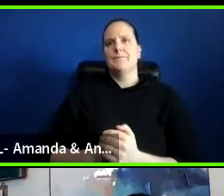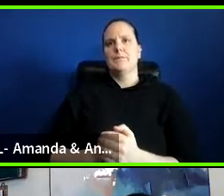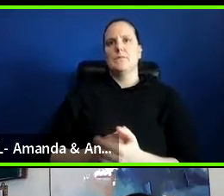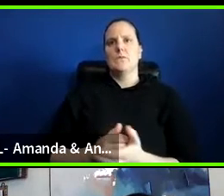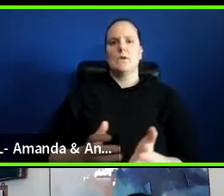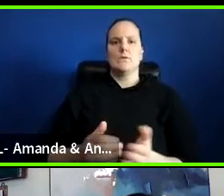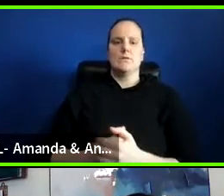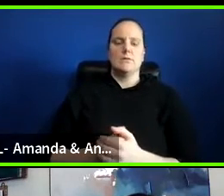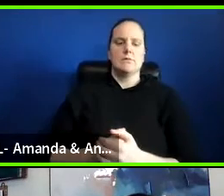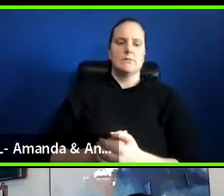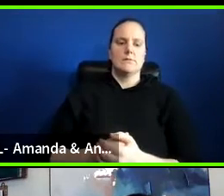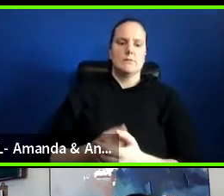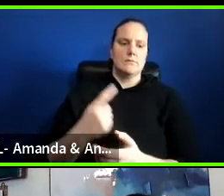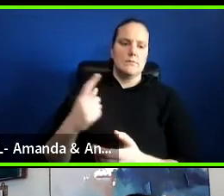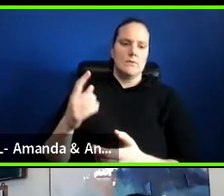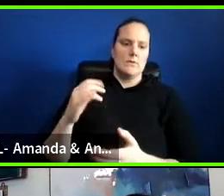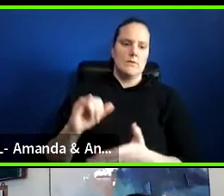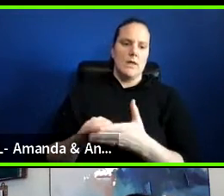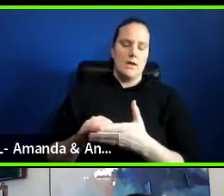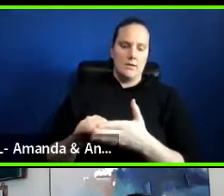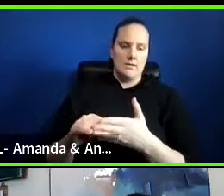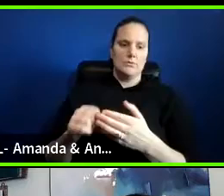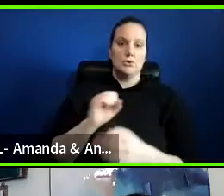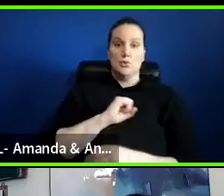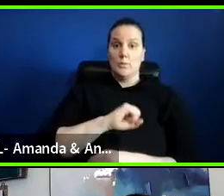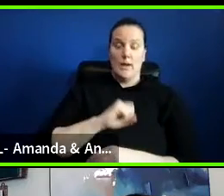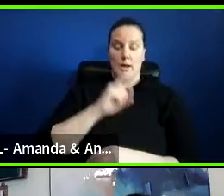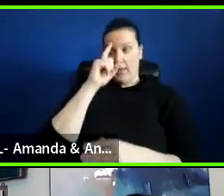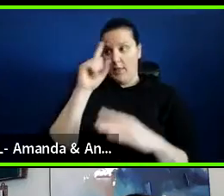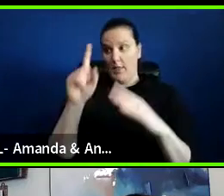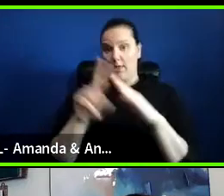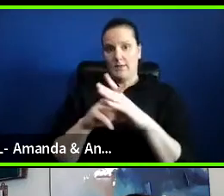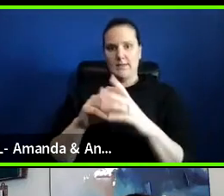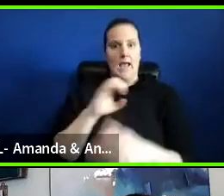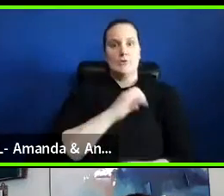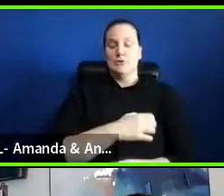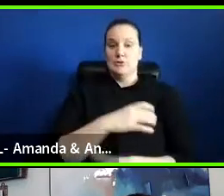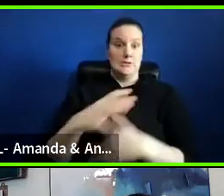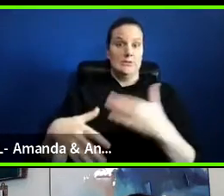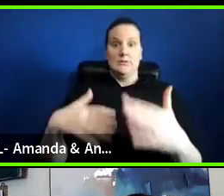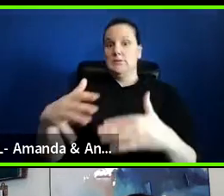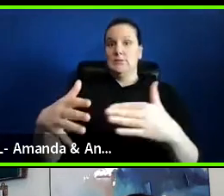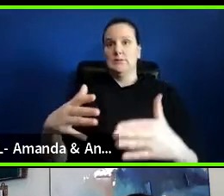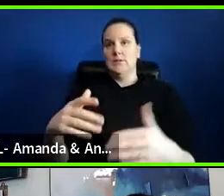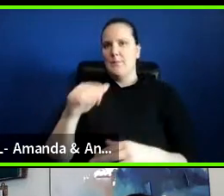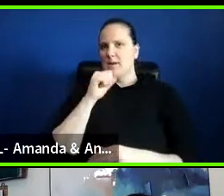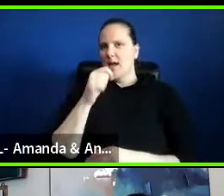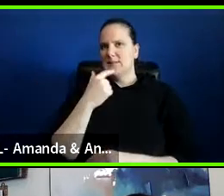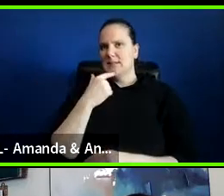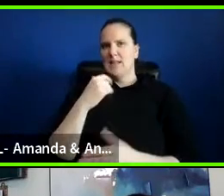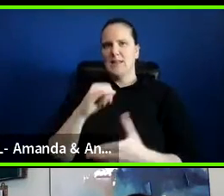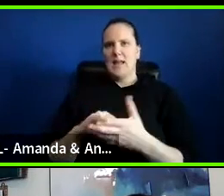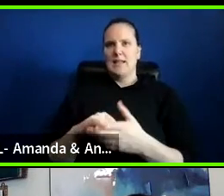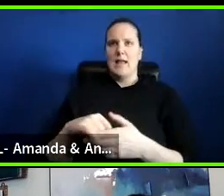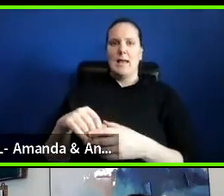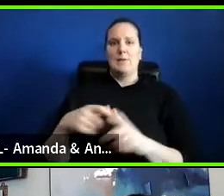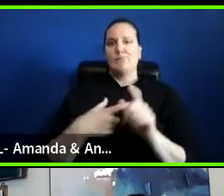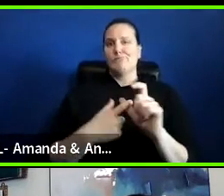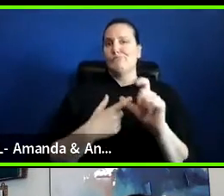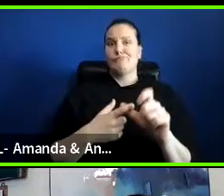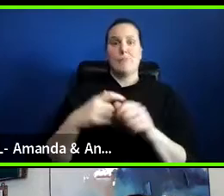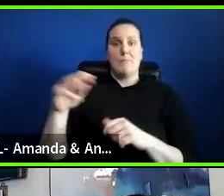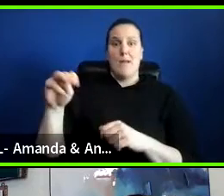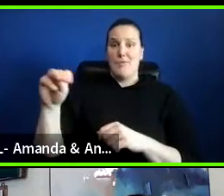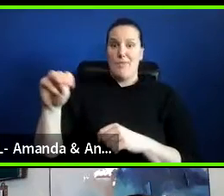came to mind for superpower was I have a lot of energy. I wouldn't say I'm like, a marathon runner or anything,